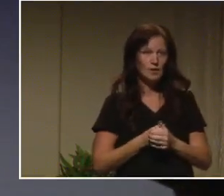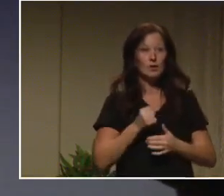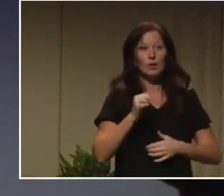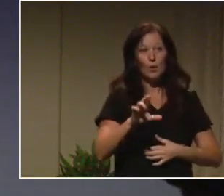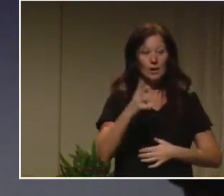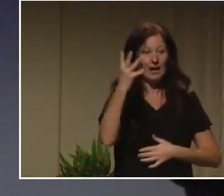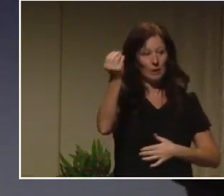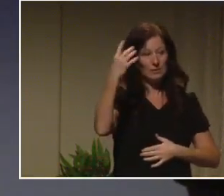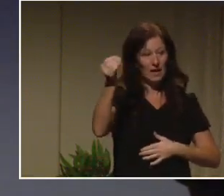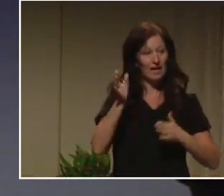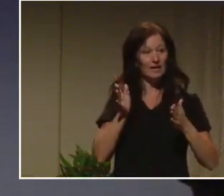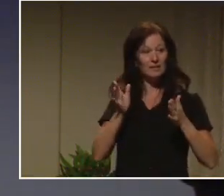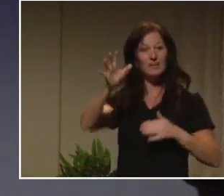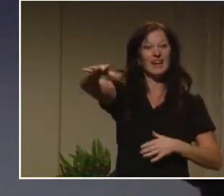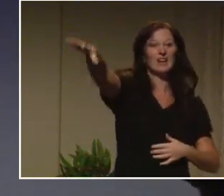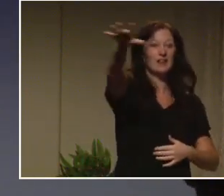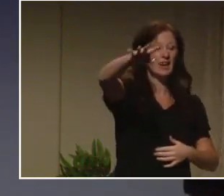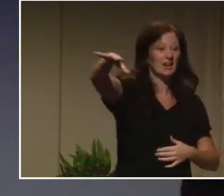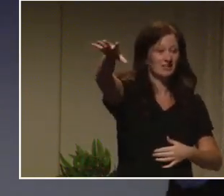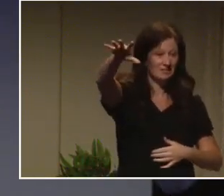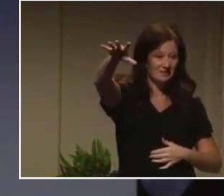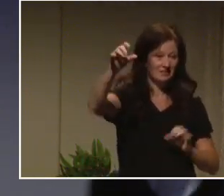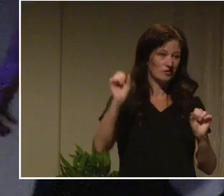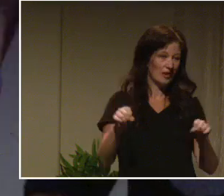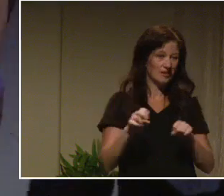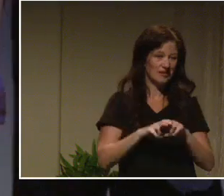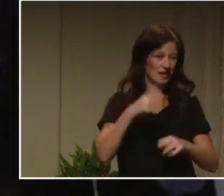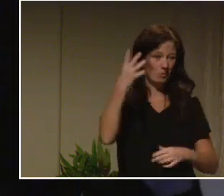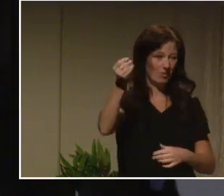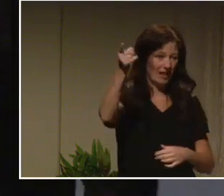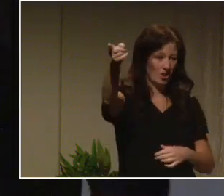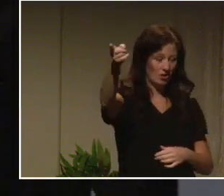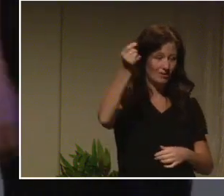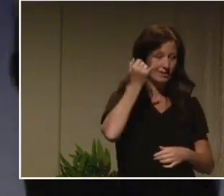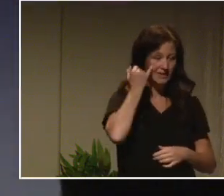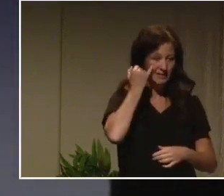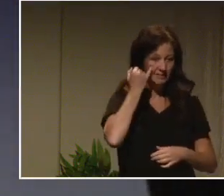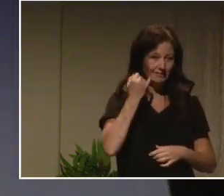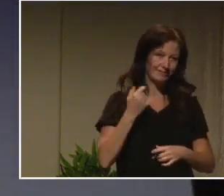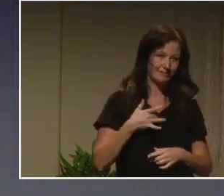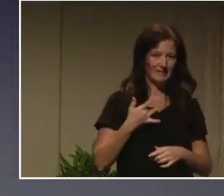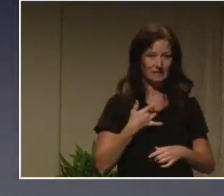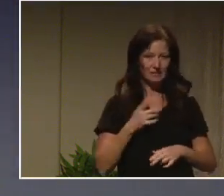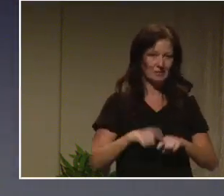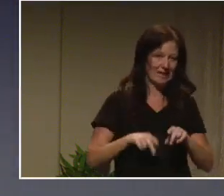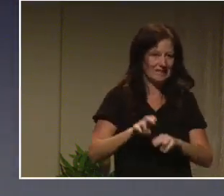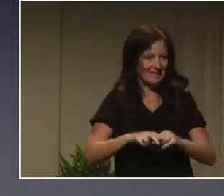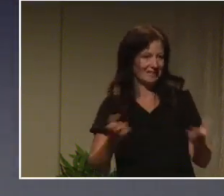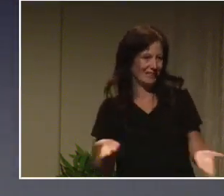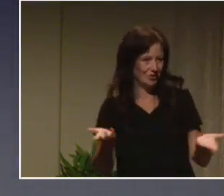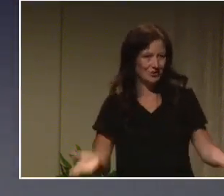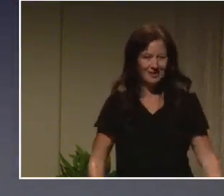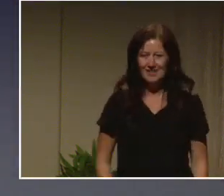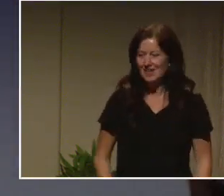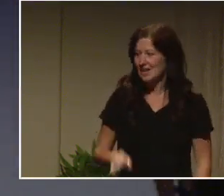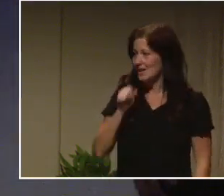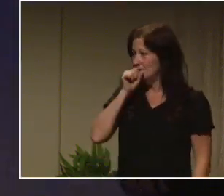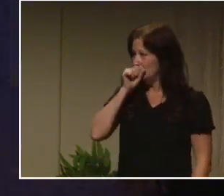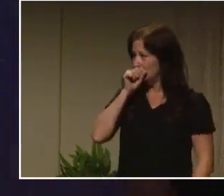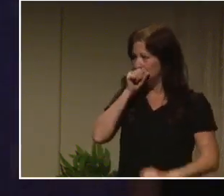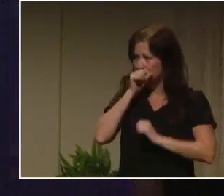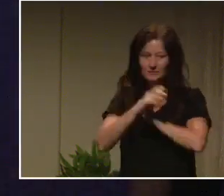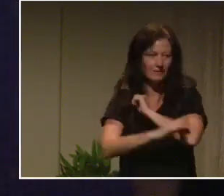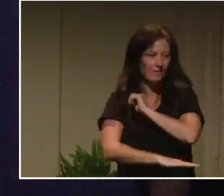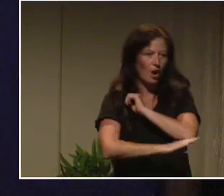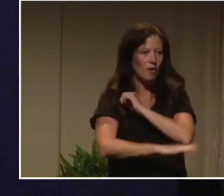you have children who are older than 4. And then in September, we will resume our normal programming. It is